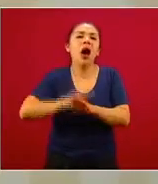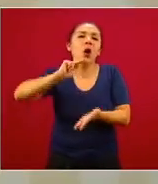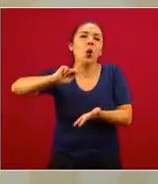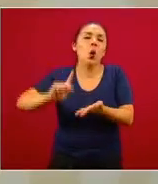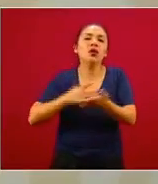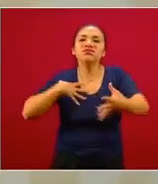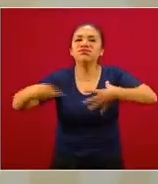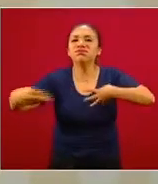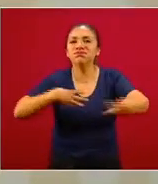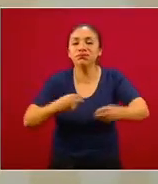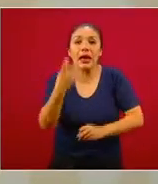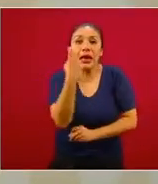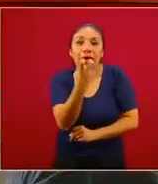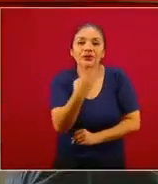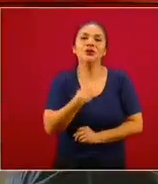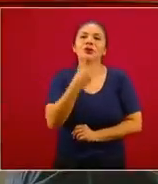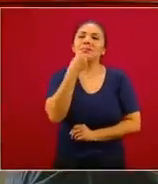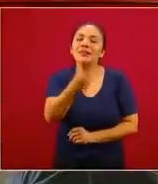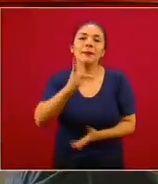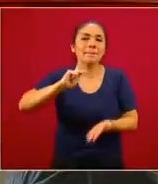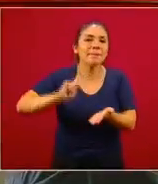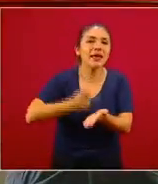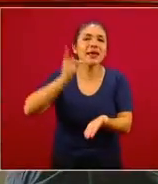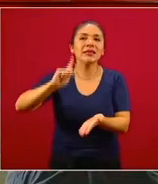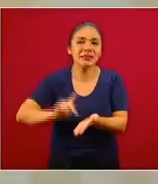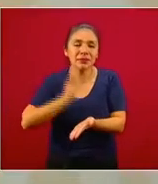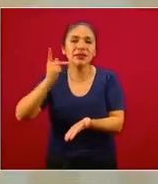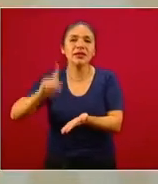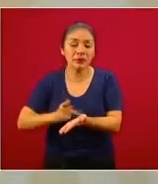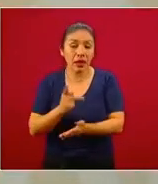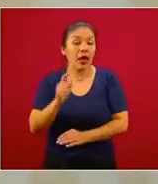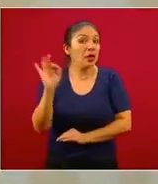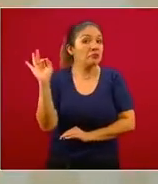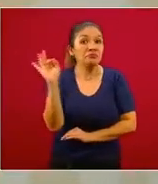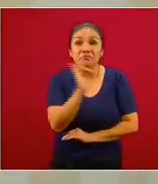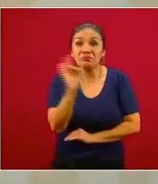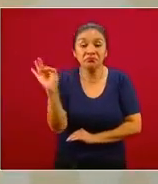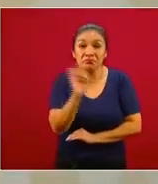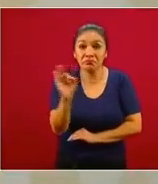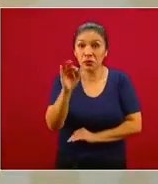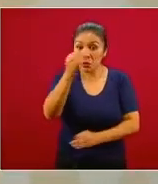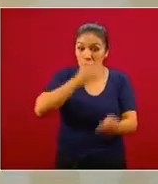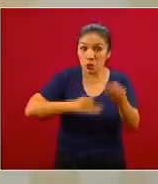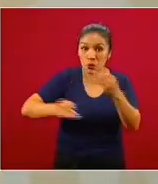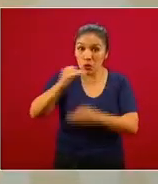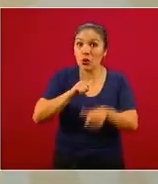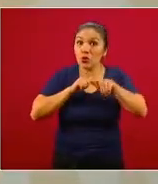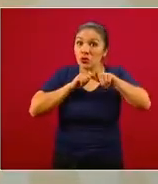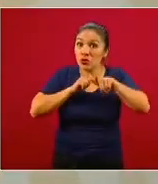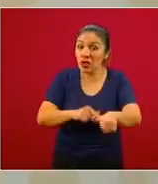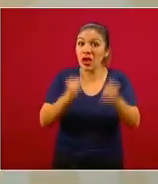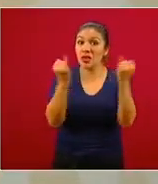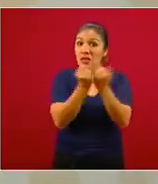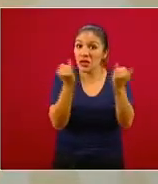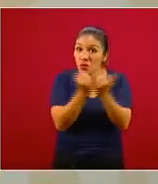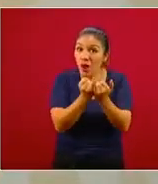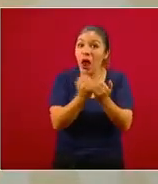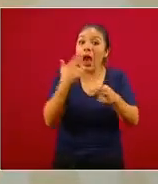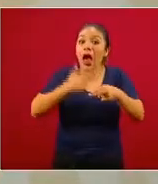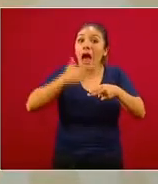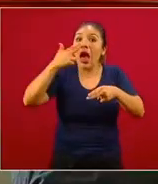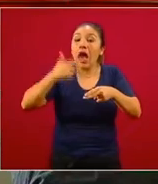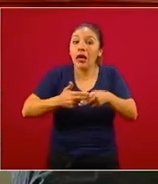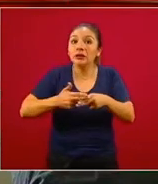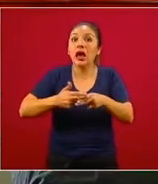epidemia. upspike Por eso he again, an dicho una y upturn otra vez, again. sí y solo si If and nos only mantenemos if con we estas continue intervenciones with our hasta un actions